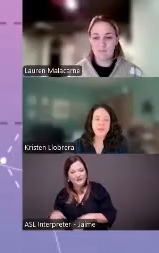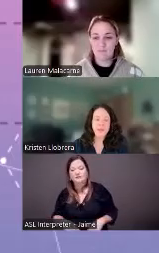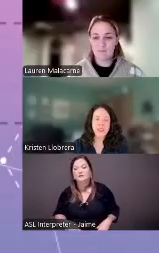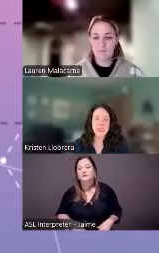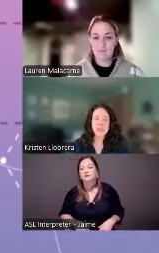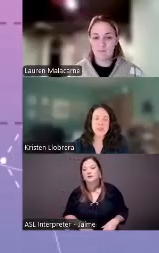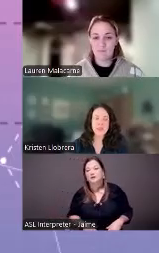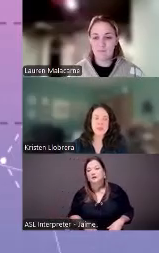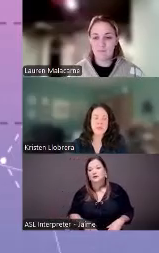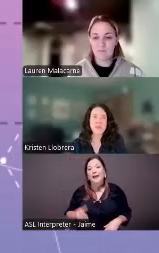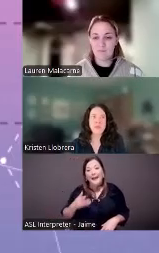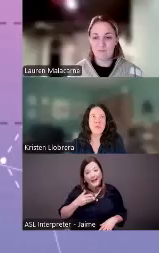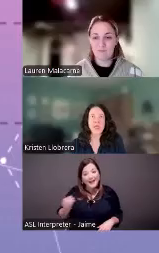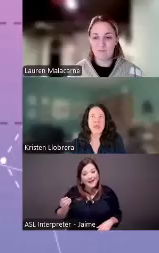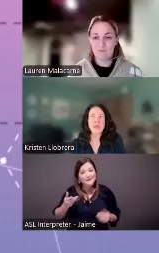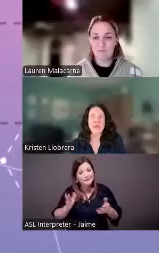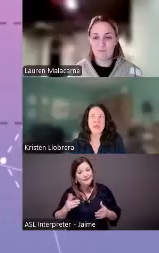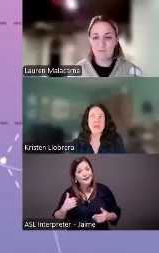and just